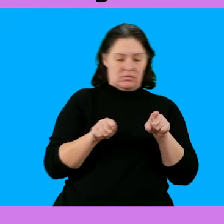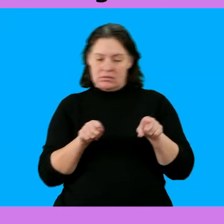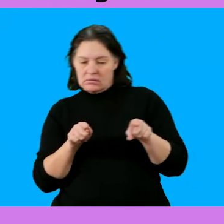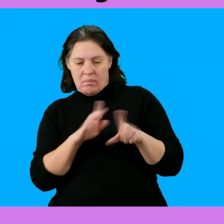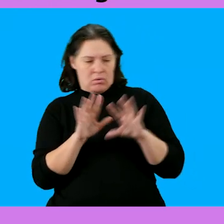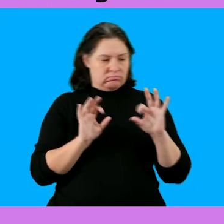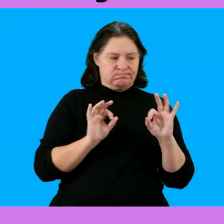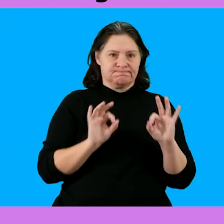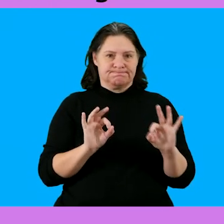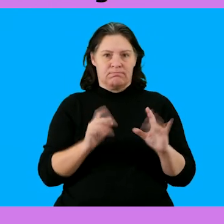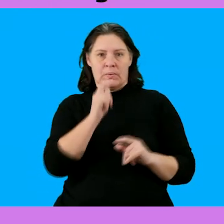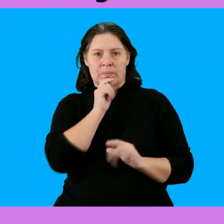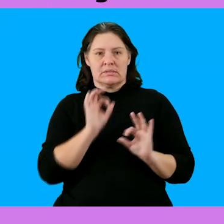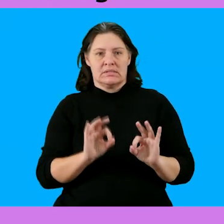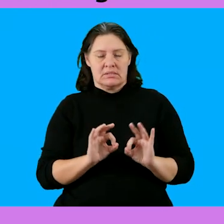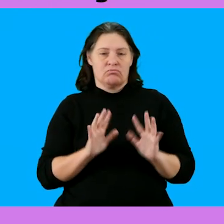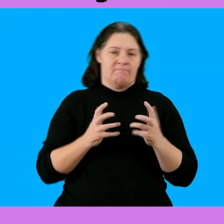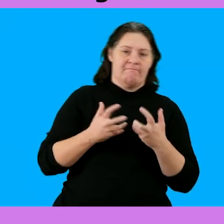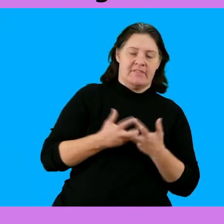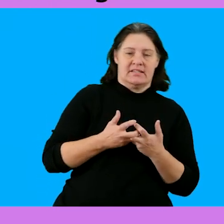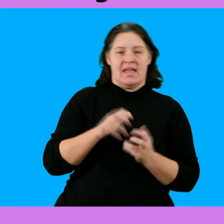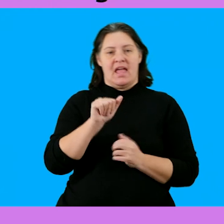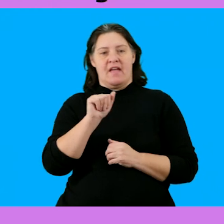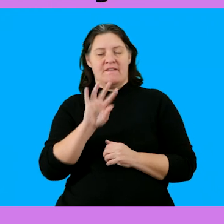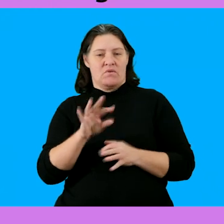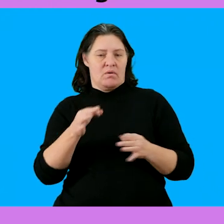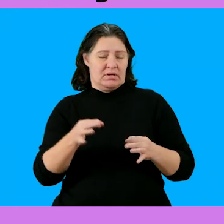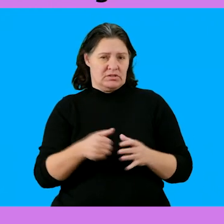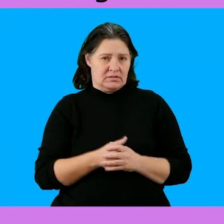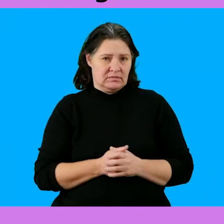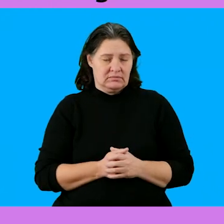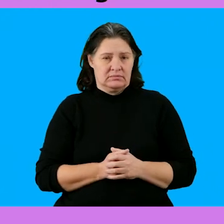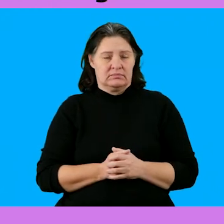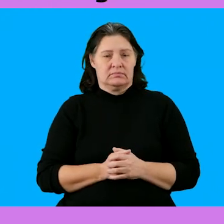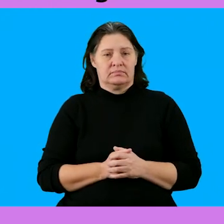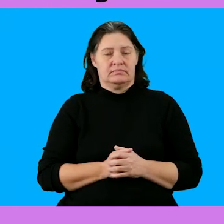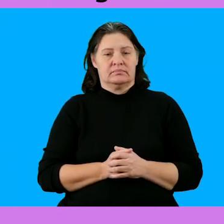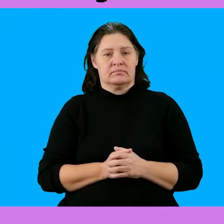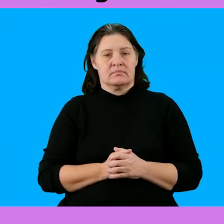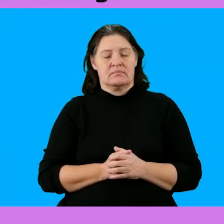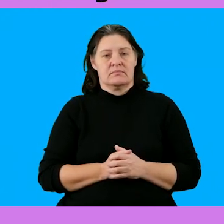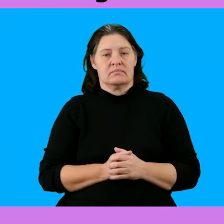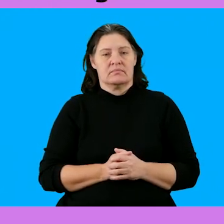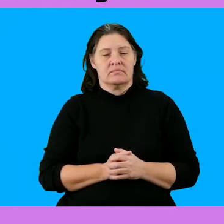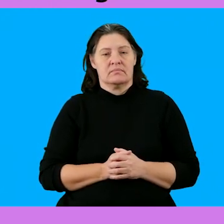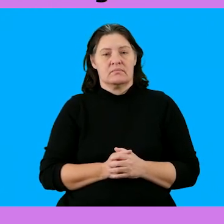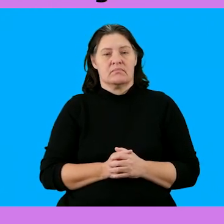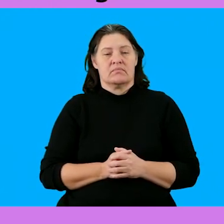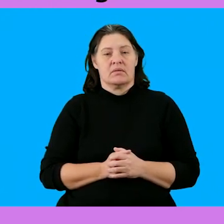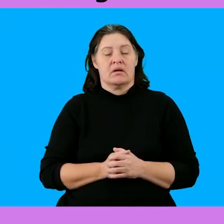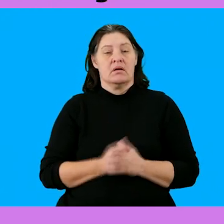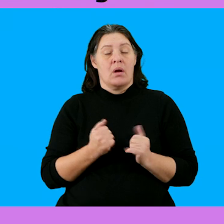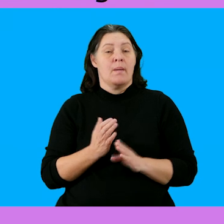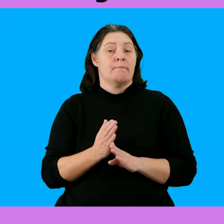one is most appropriate to use, right, to fit this set of sportswear onto an A4